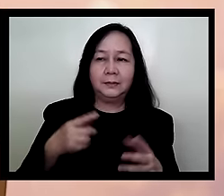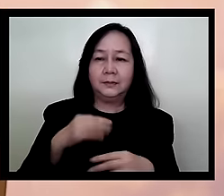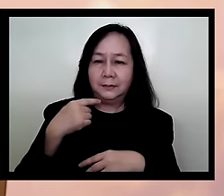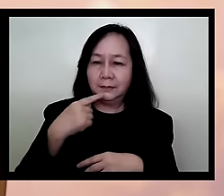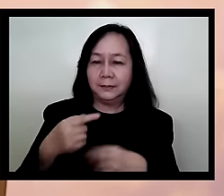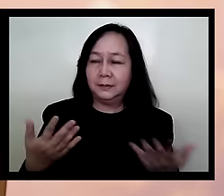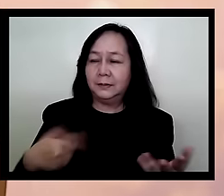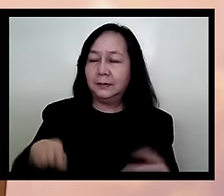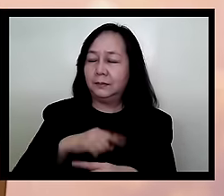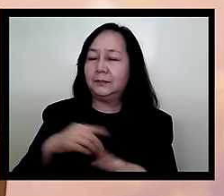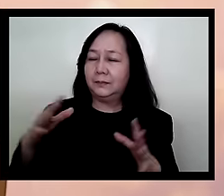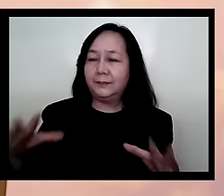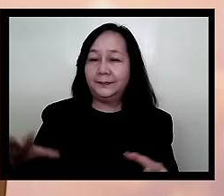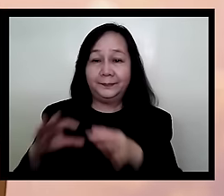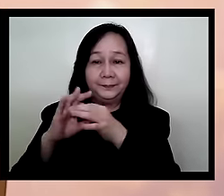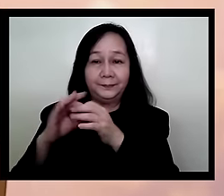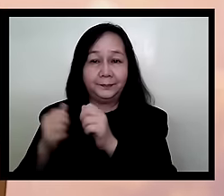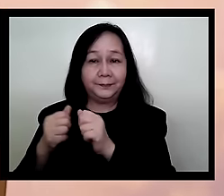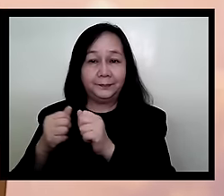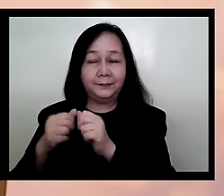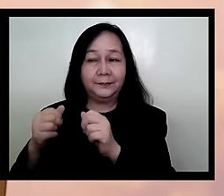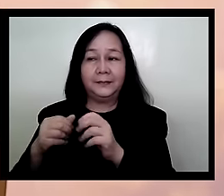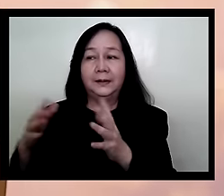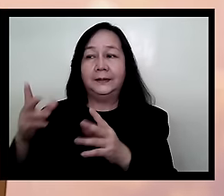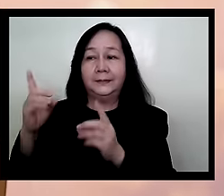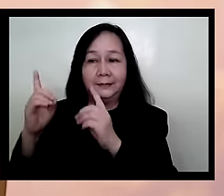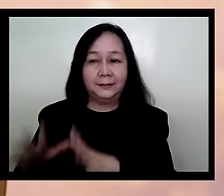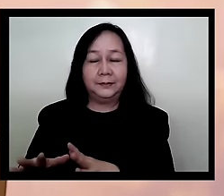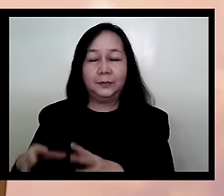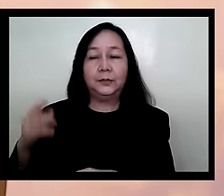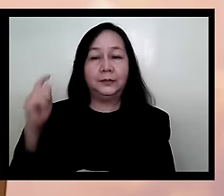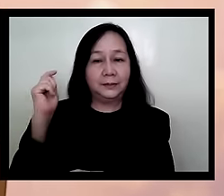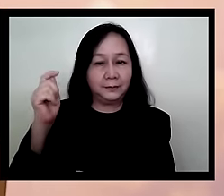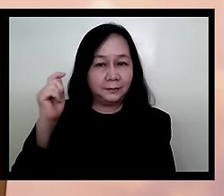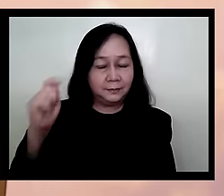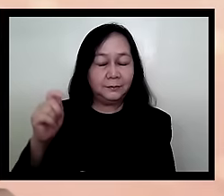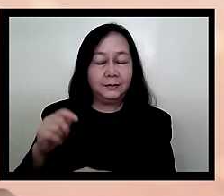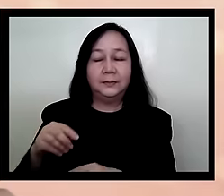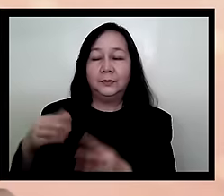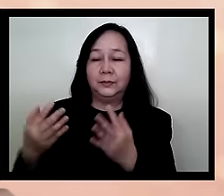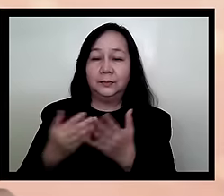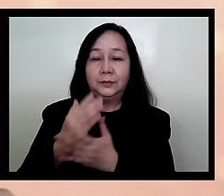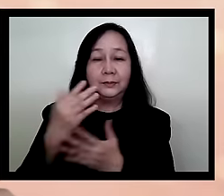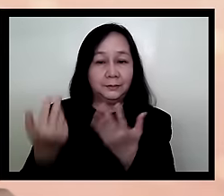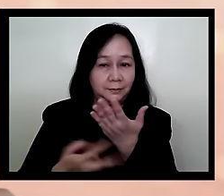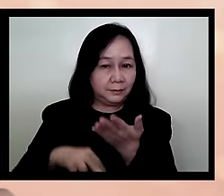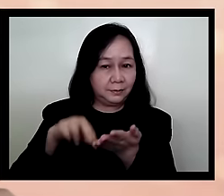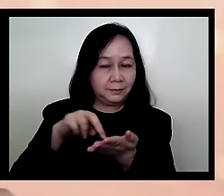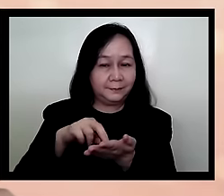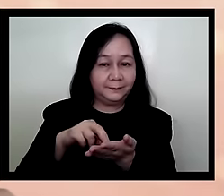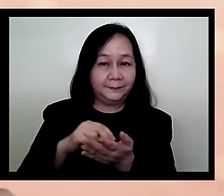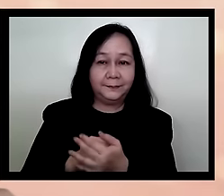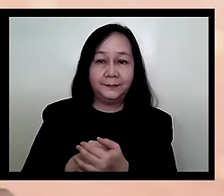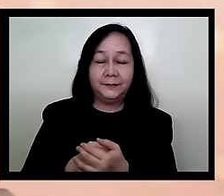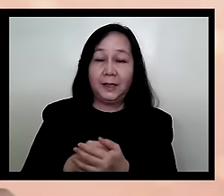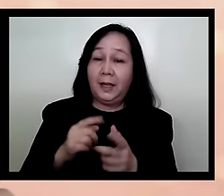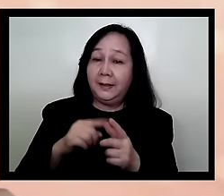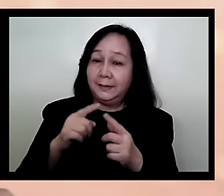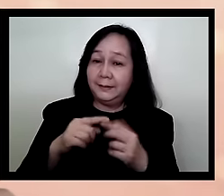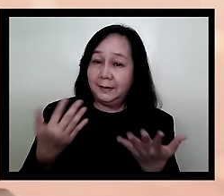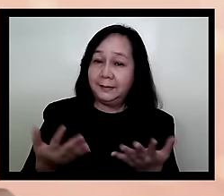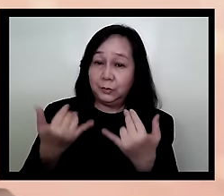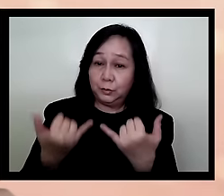fellow disciples to testify to his resurrection and then in today's